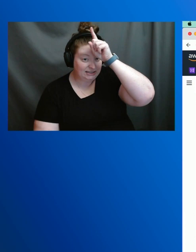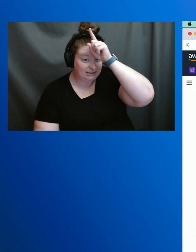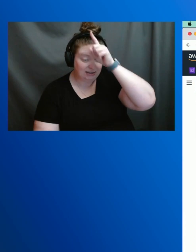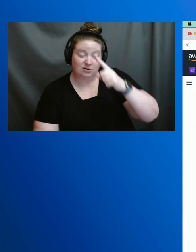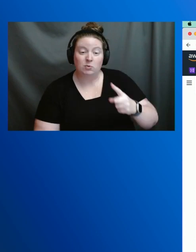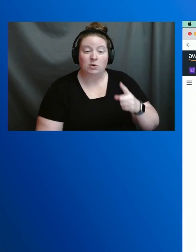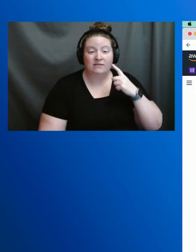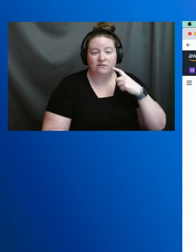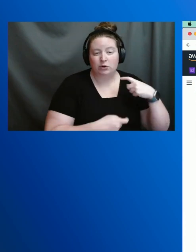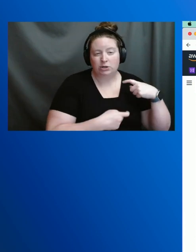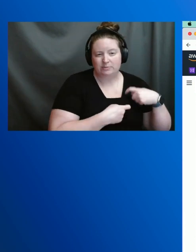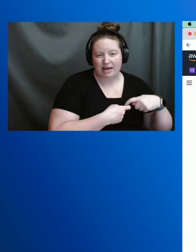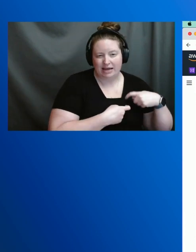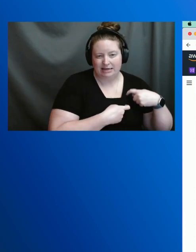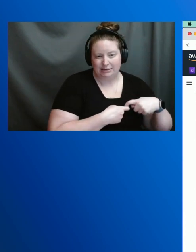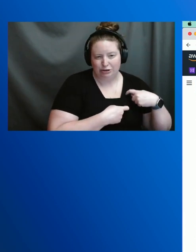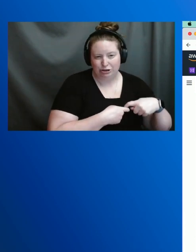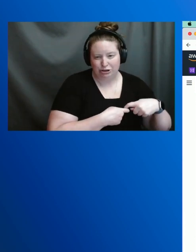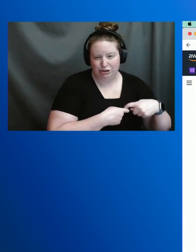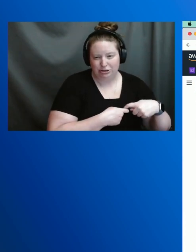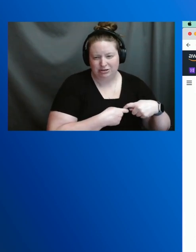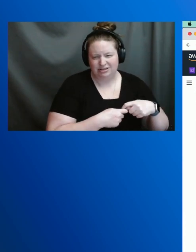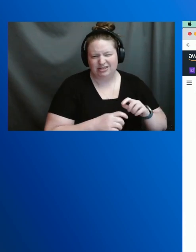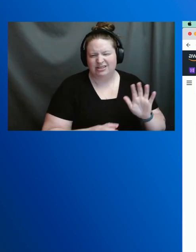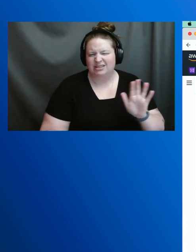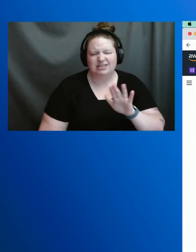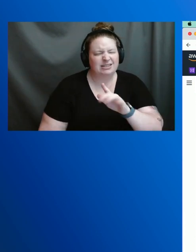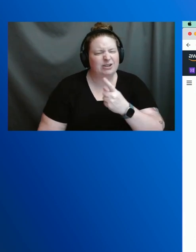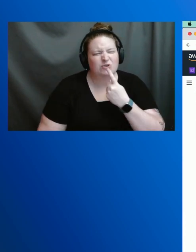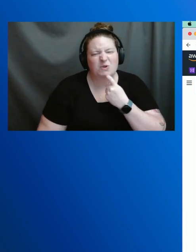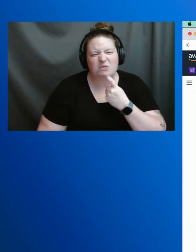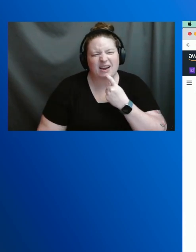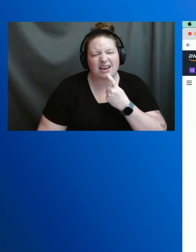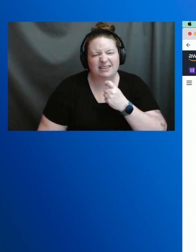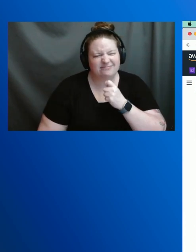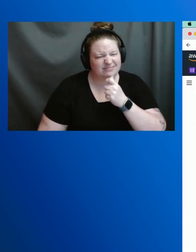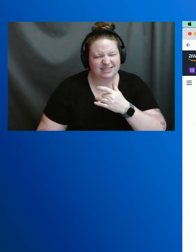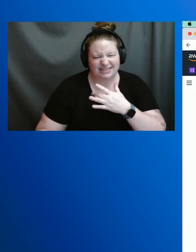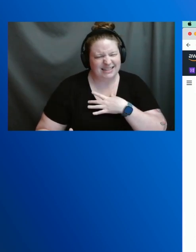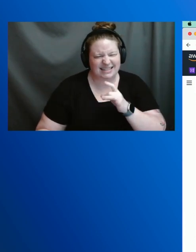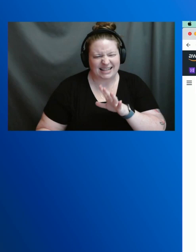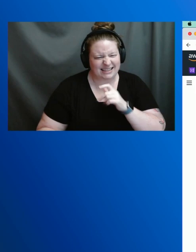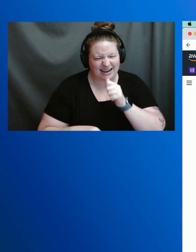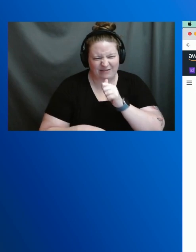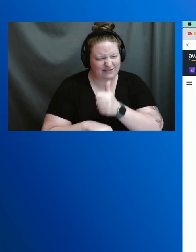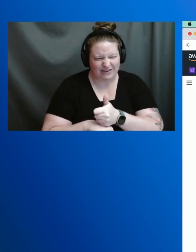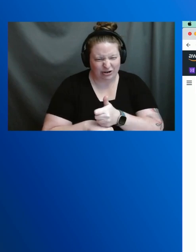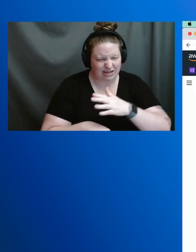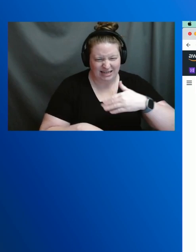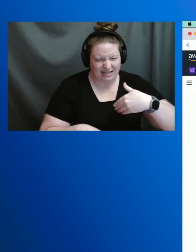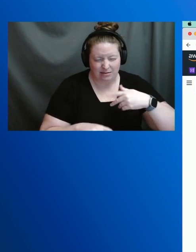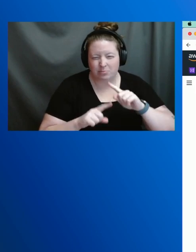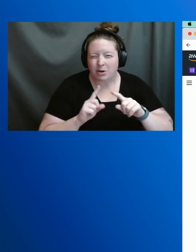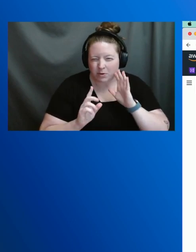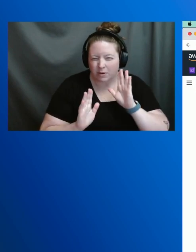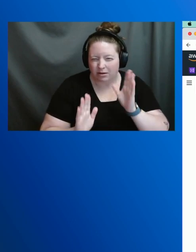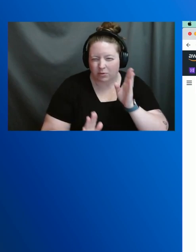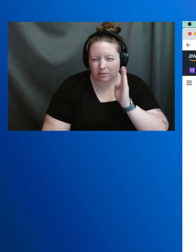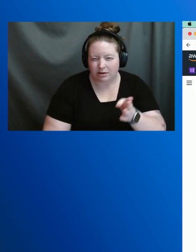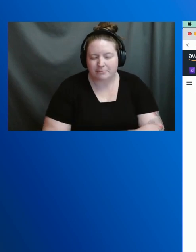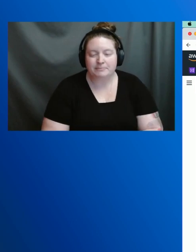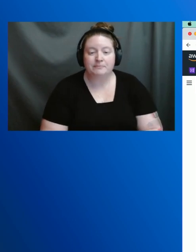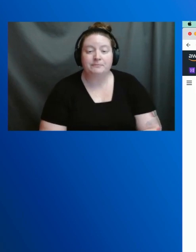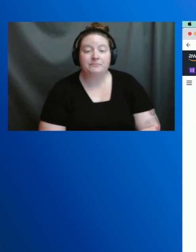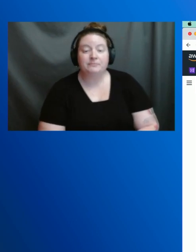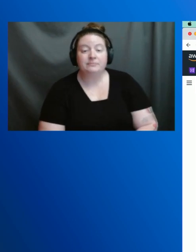Spanish, right? Now don't worry about the red up here. It just doesn't like that I haven't configured it yet, but we'll get there. And then finally, if all is well,